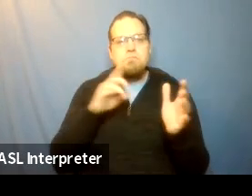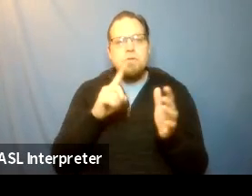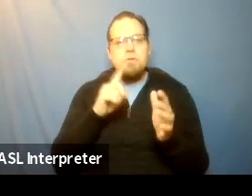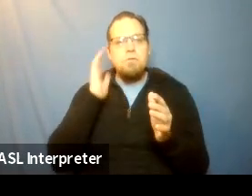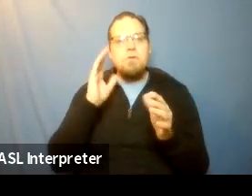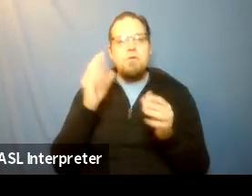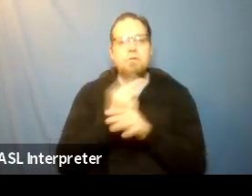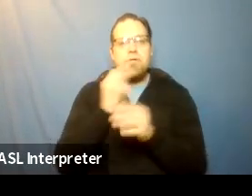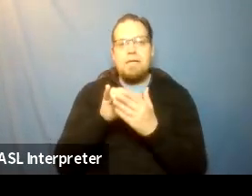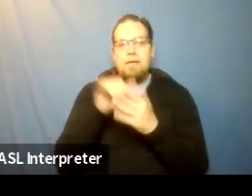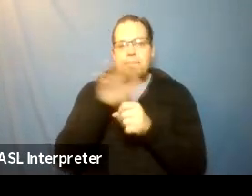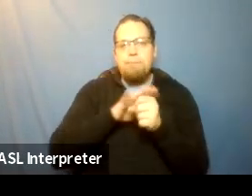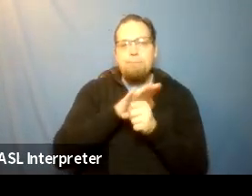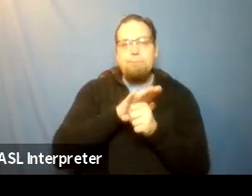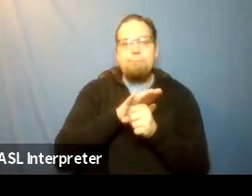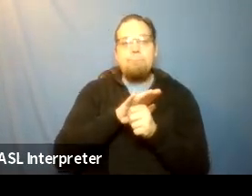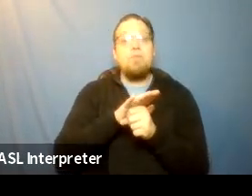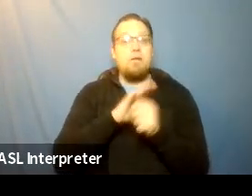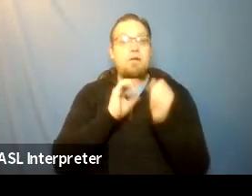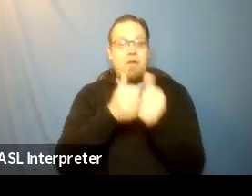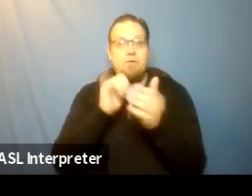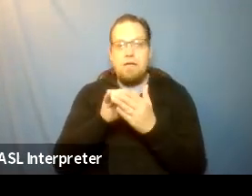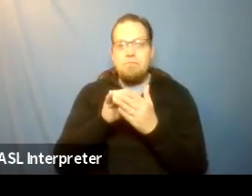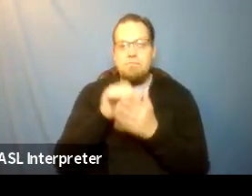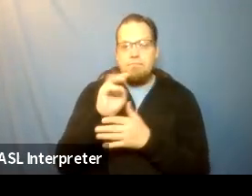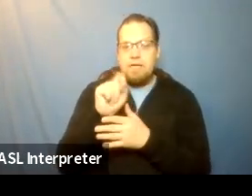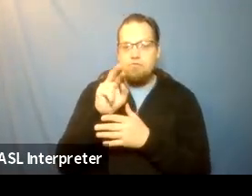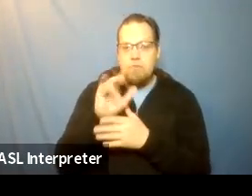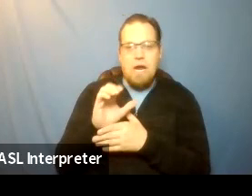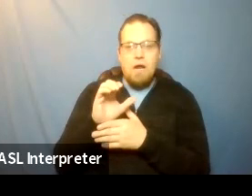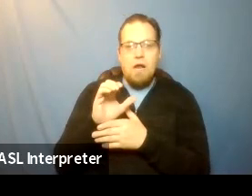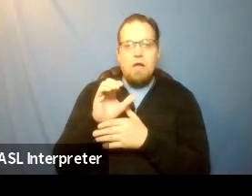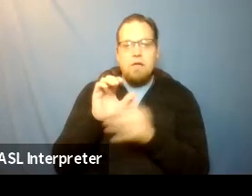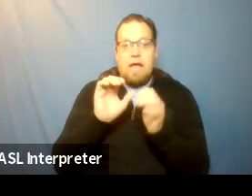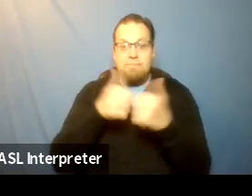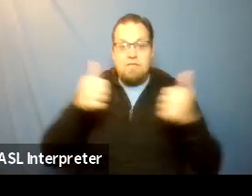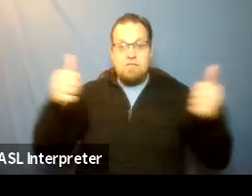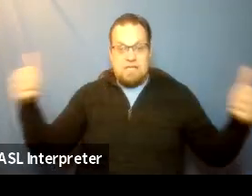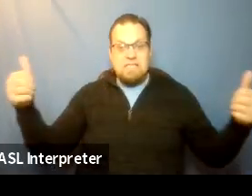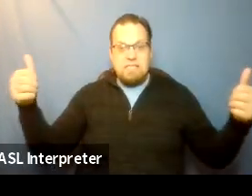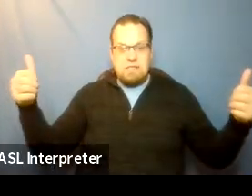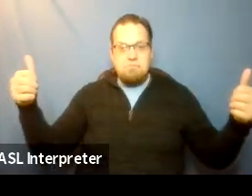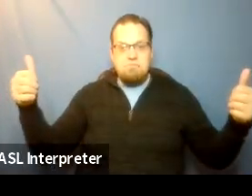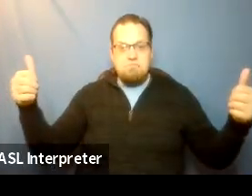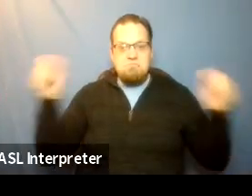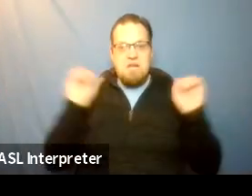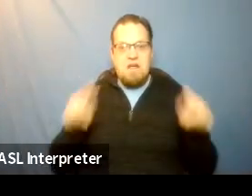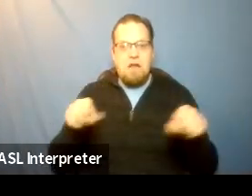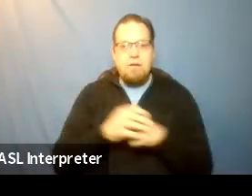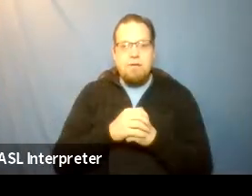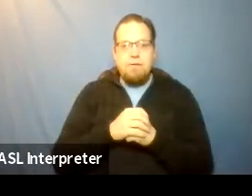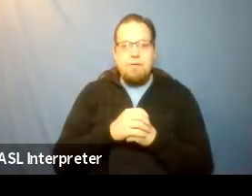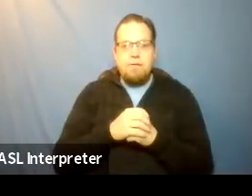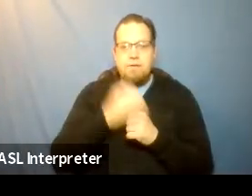those spaces, follow the metrics, keep people, students socially distant. And